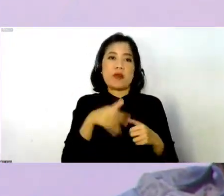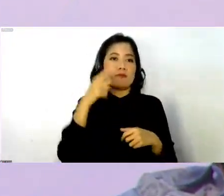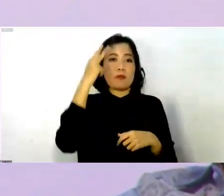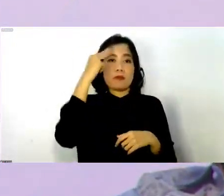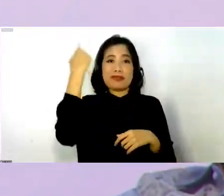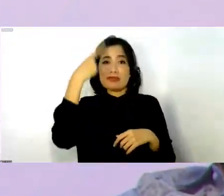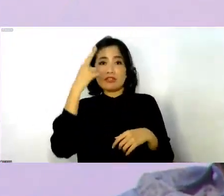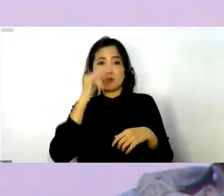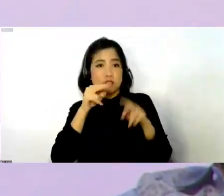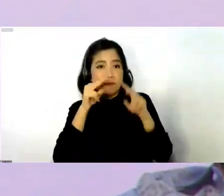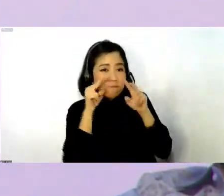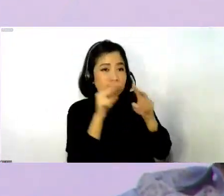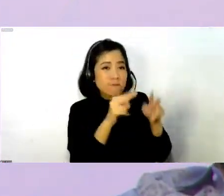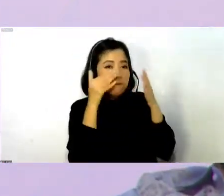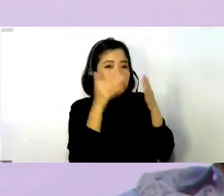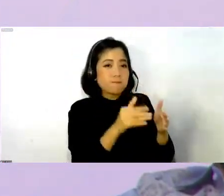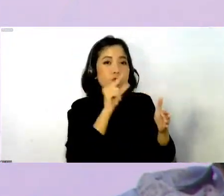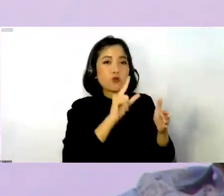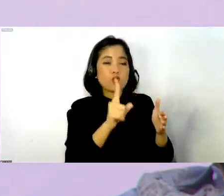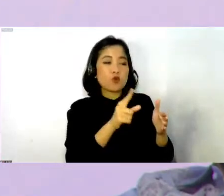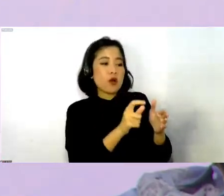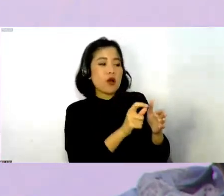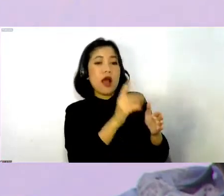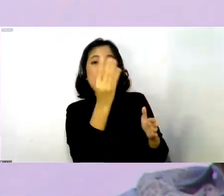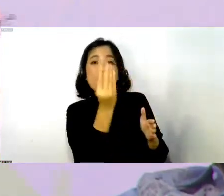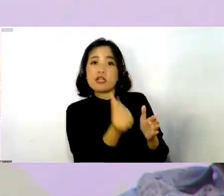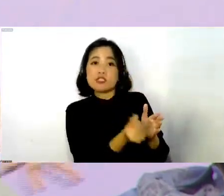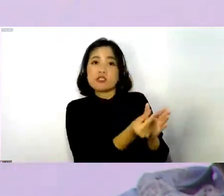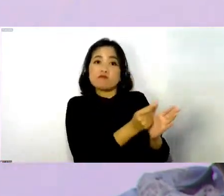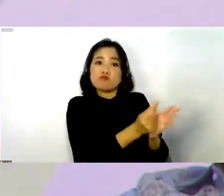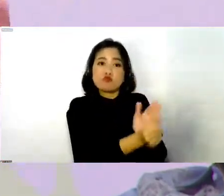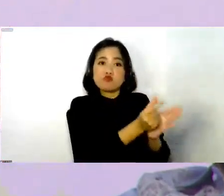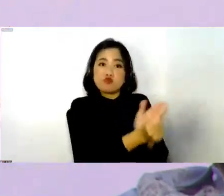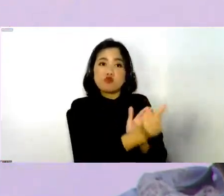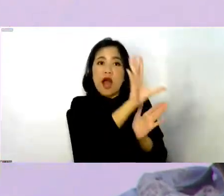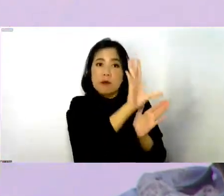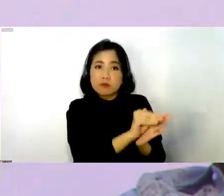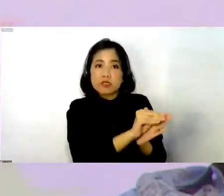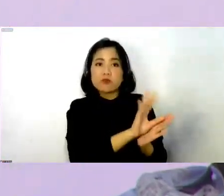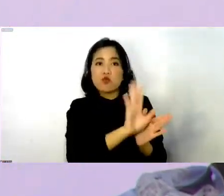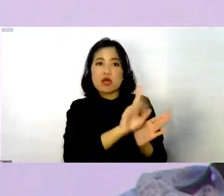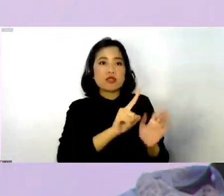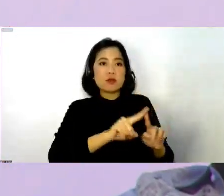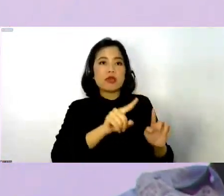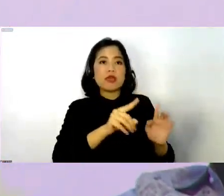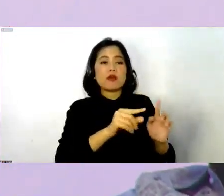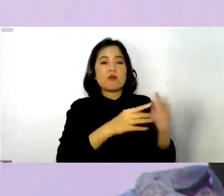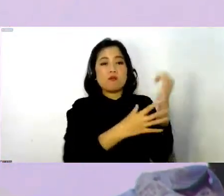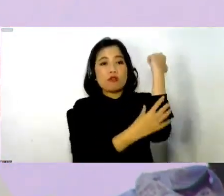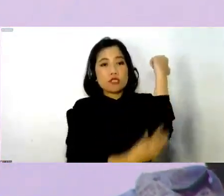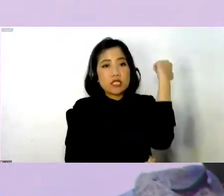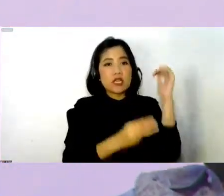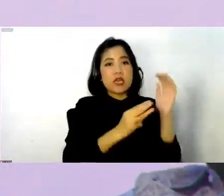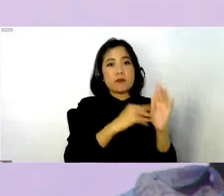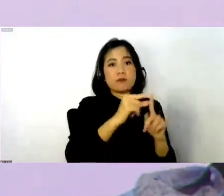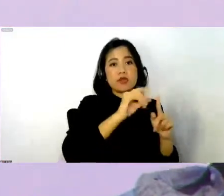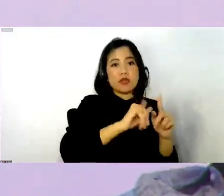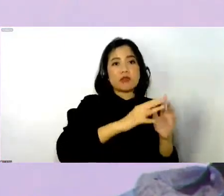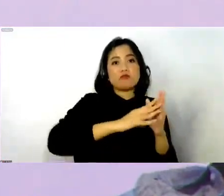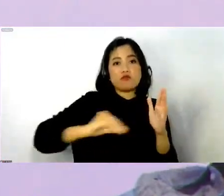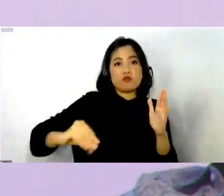that the level of poverty they have to suffer because they live in Jakarta. I'm not talking